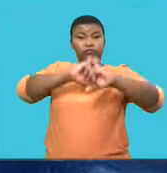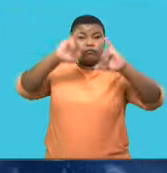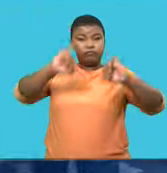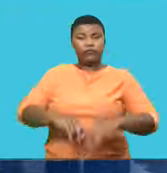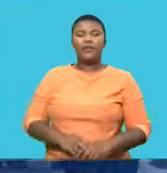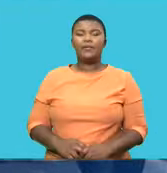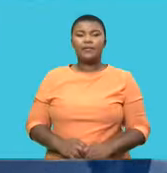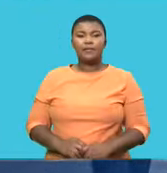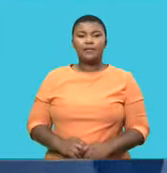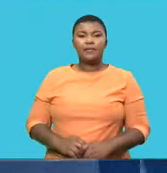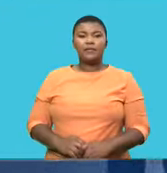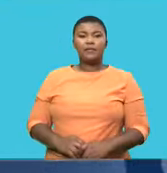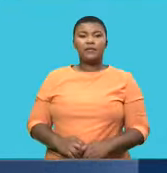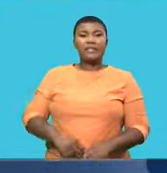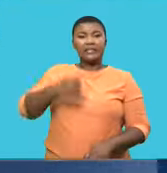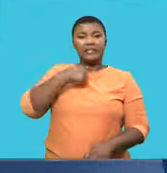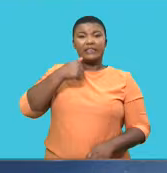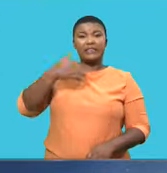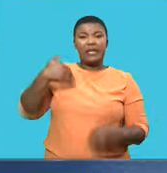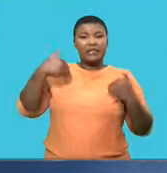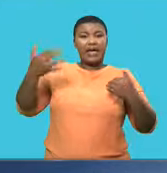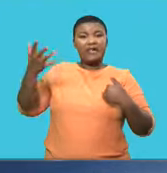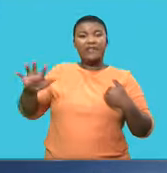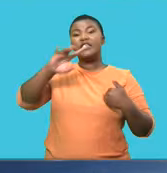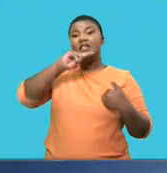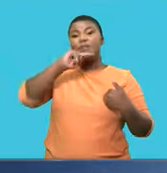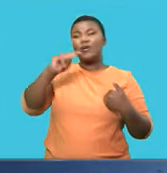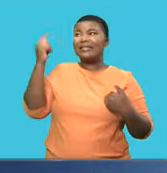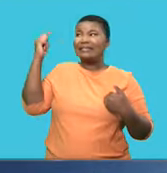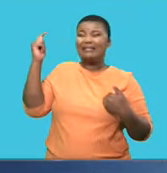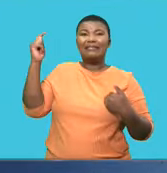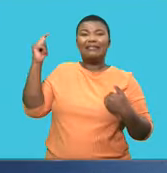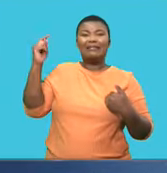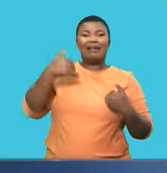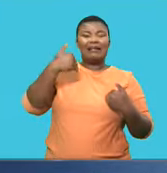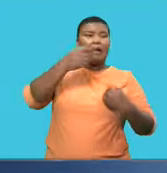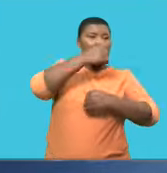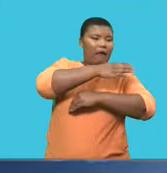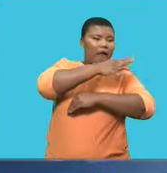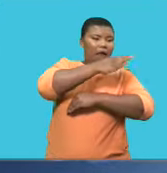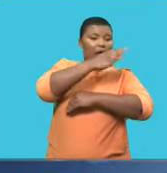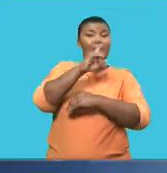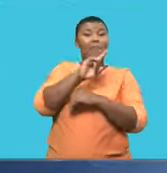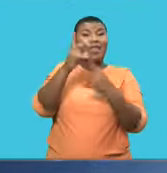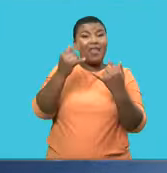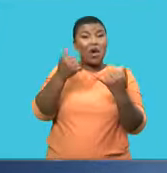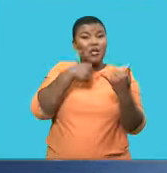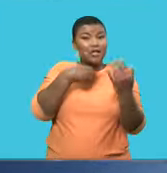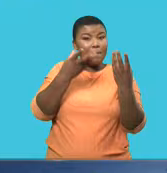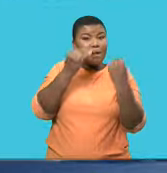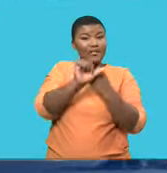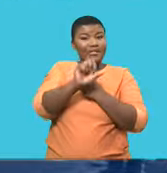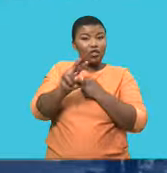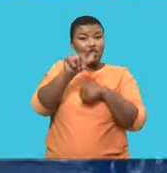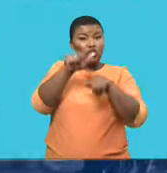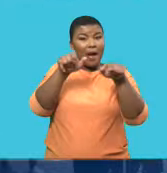ezigelekele. Ever since we started in the morning. Yeah, because now we are standing at 52 undocumented persons, 5